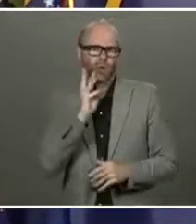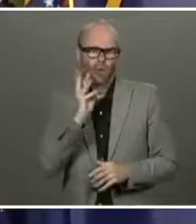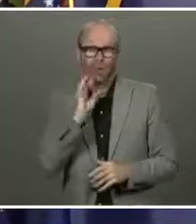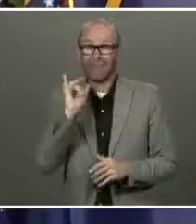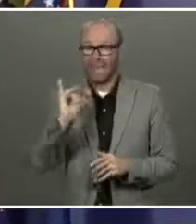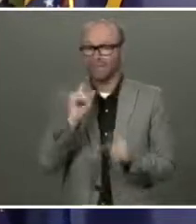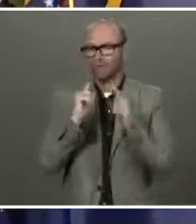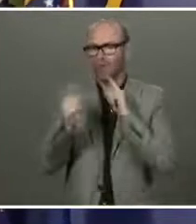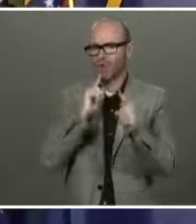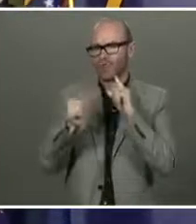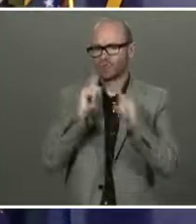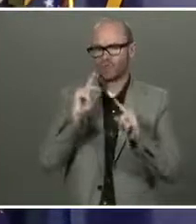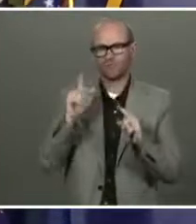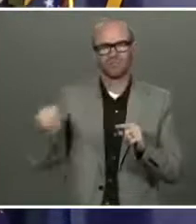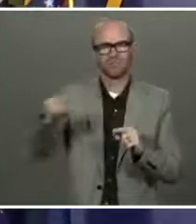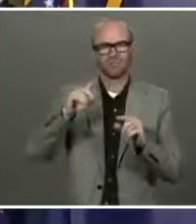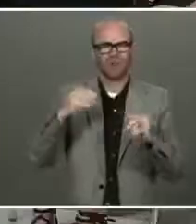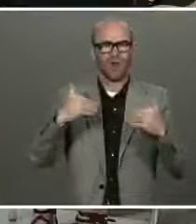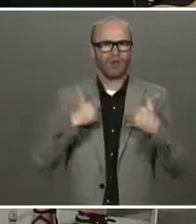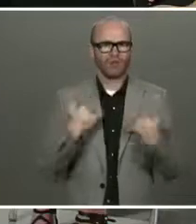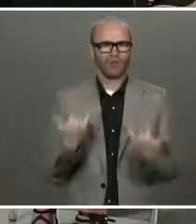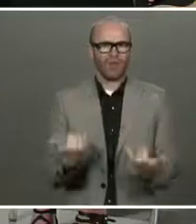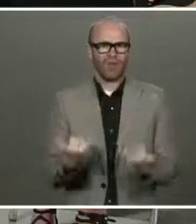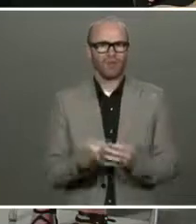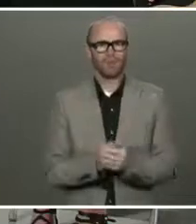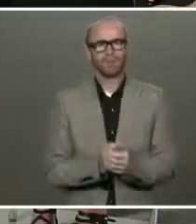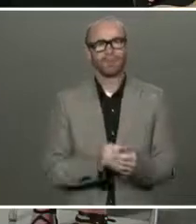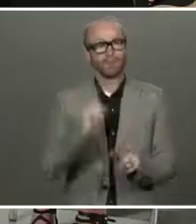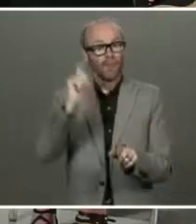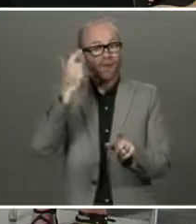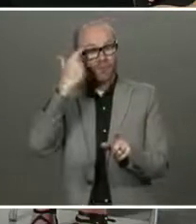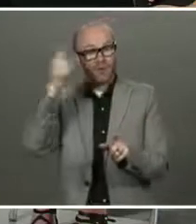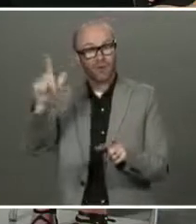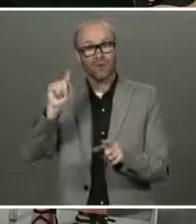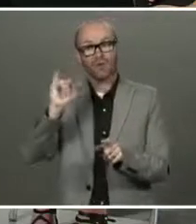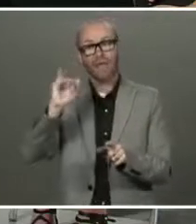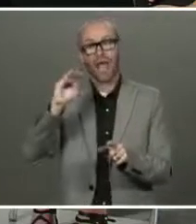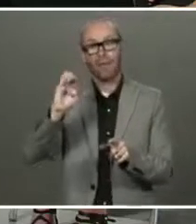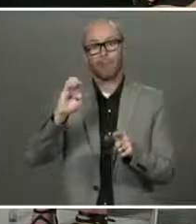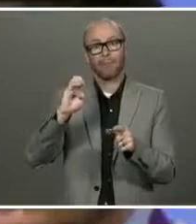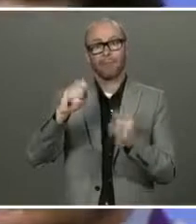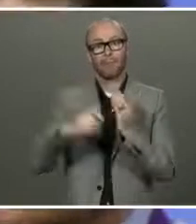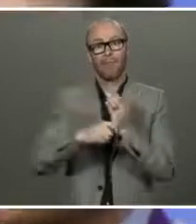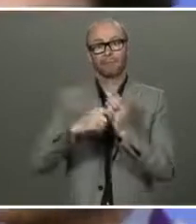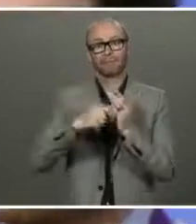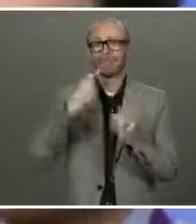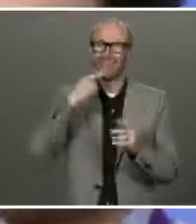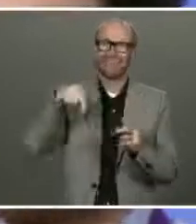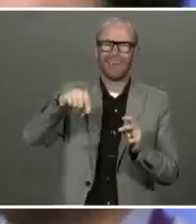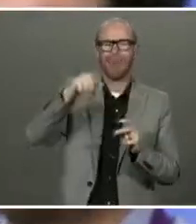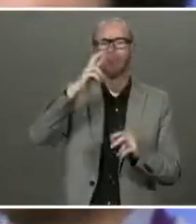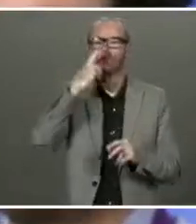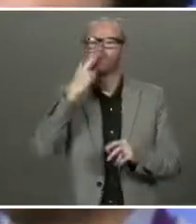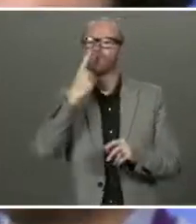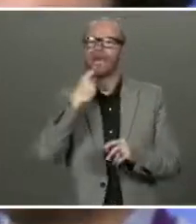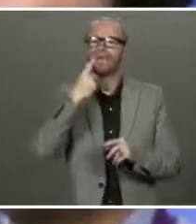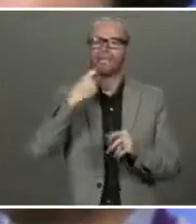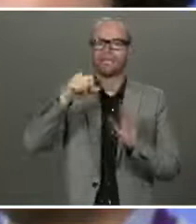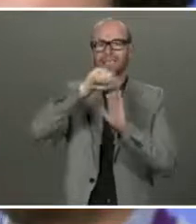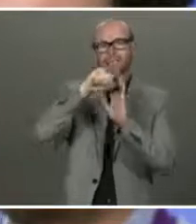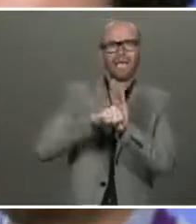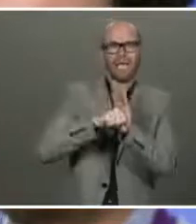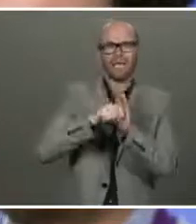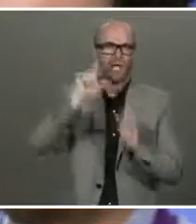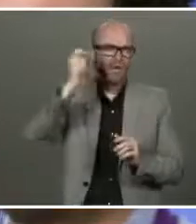conversations that are ongoing. Governor, Time Magazine had a story out about you today with the headline, "The Red State Governor Who's Not Afraid to Be Woke."